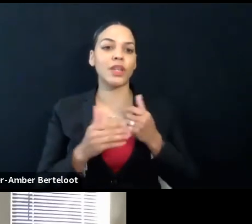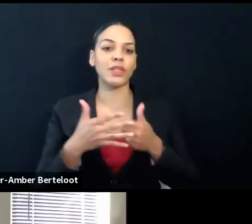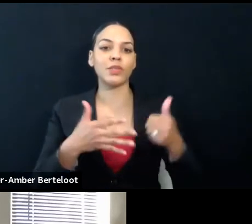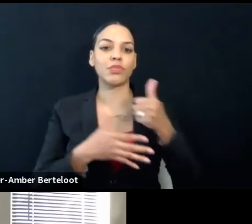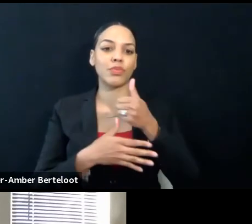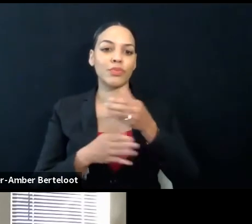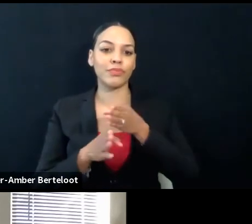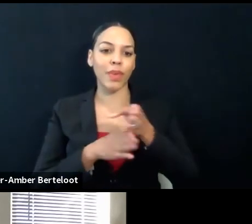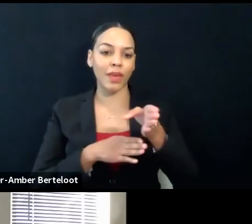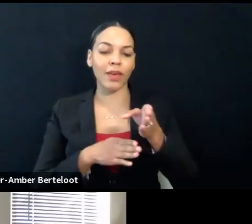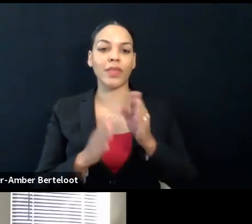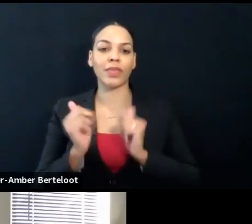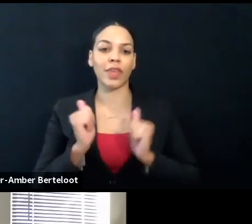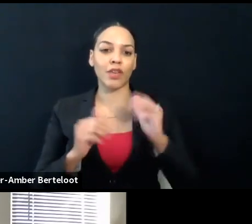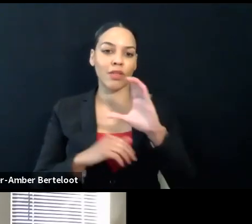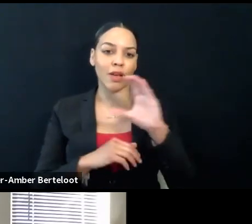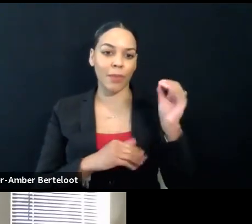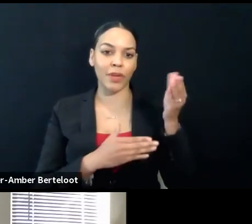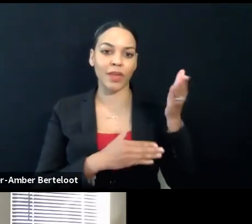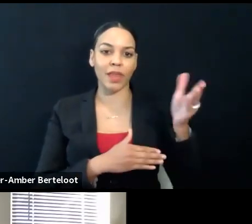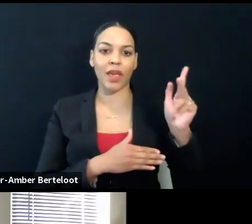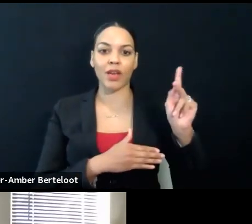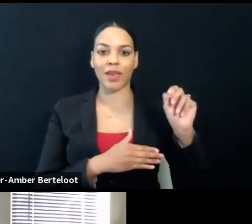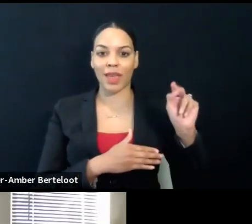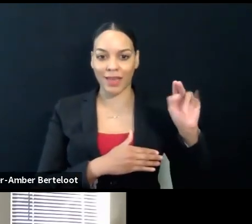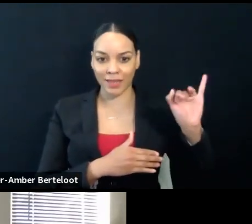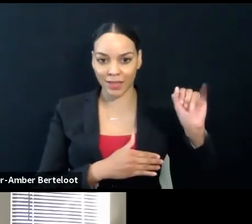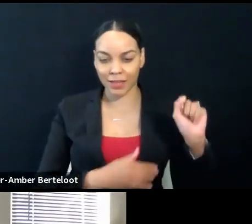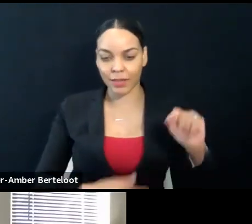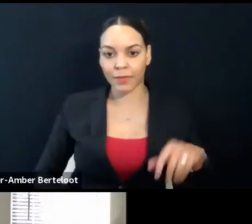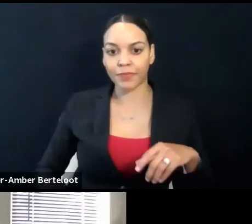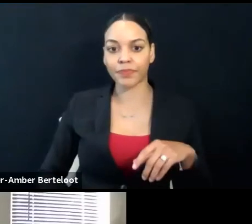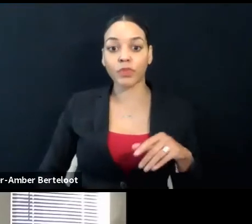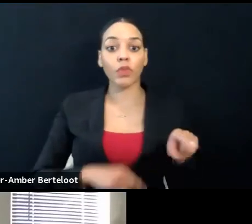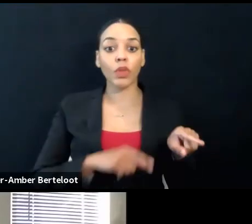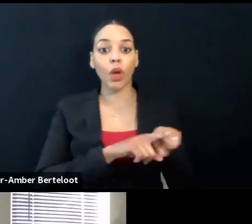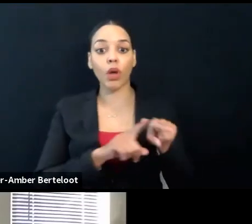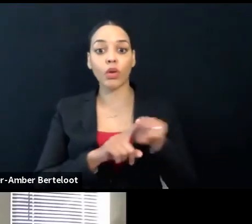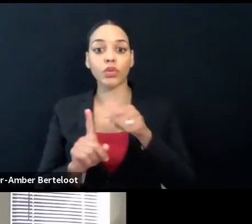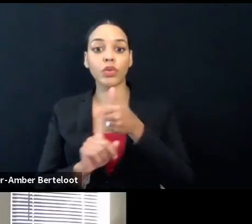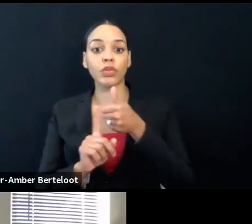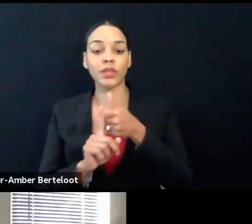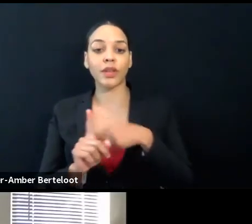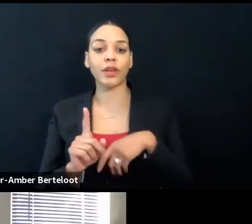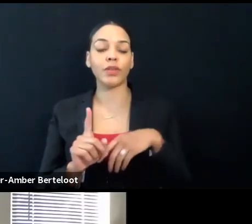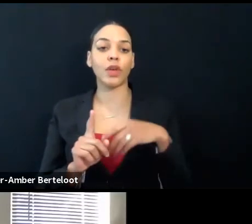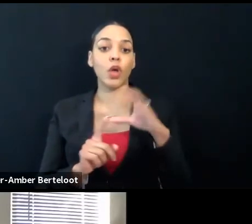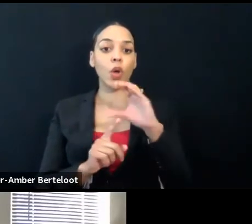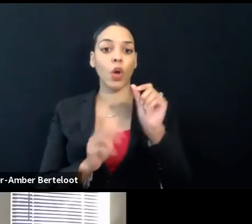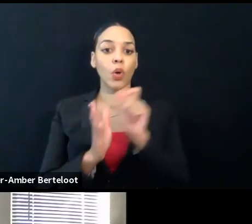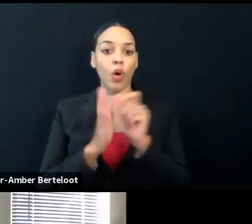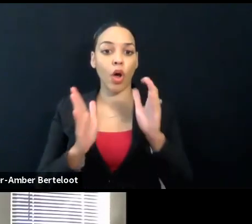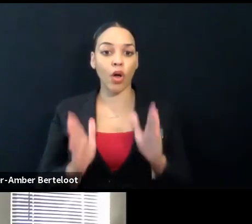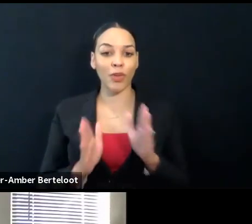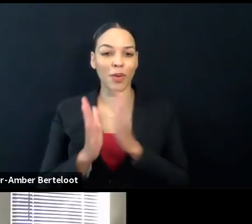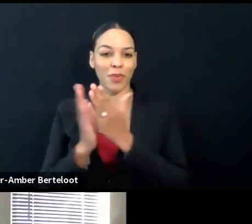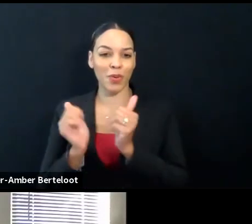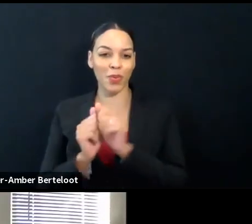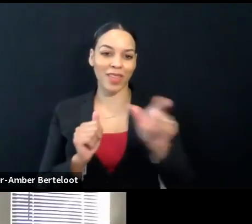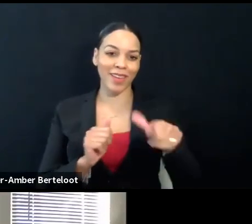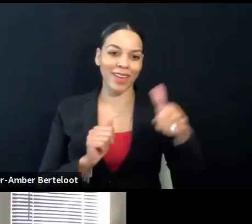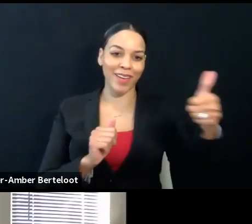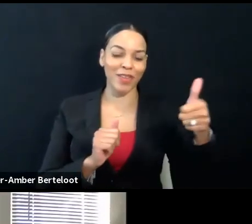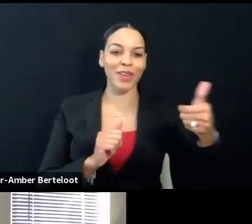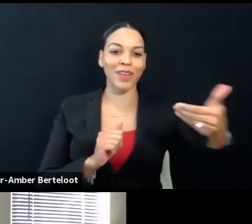in Kansas. She also co-authored a book with our next guest after